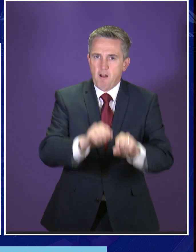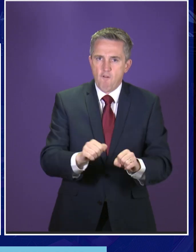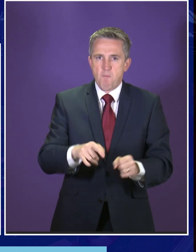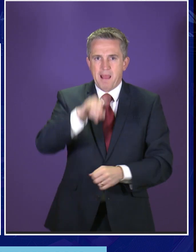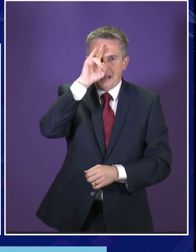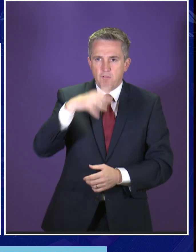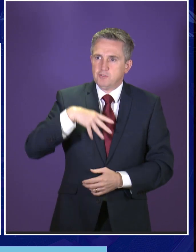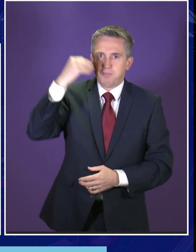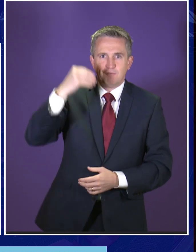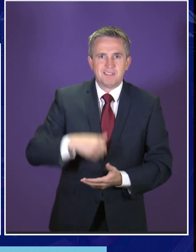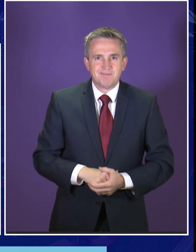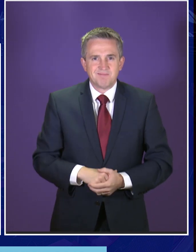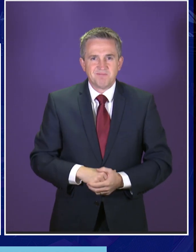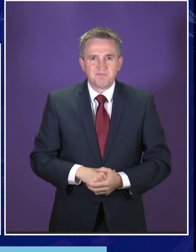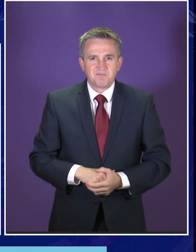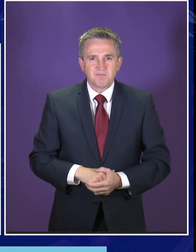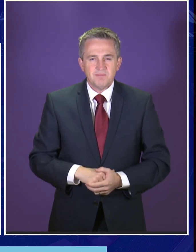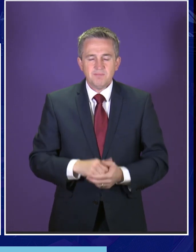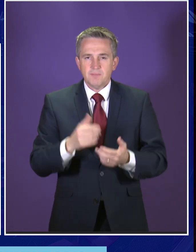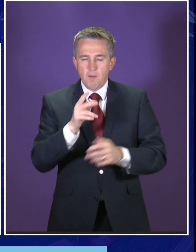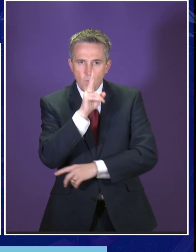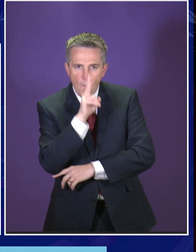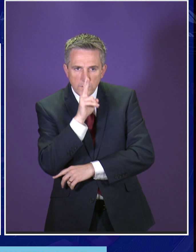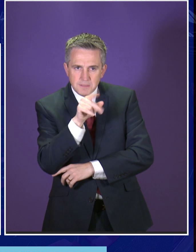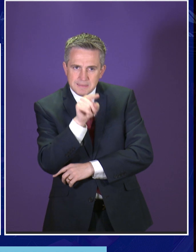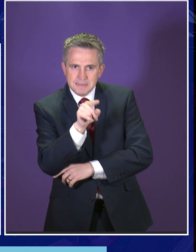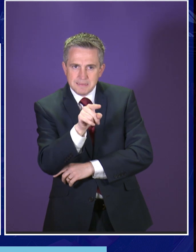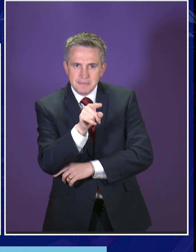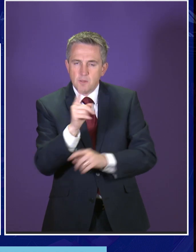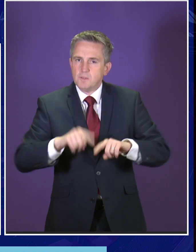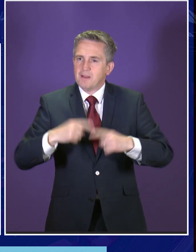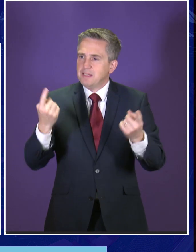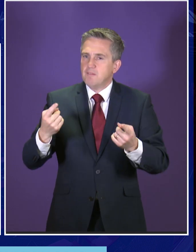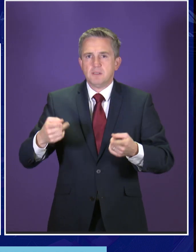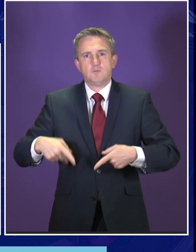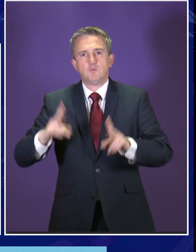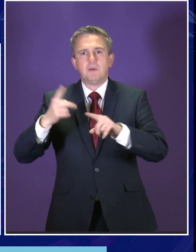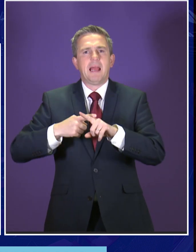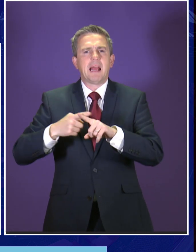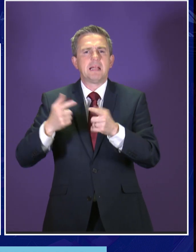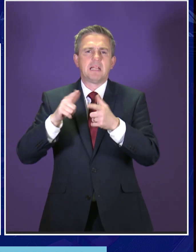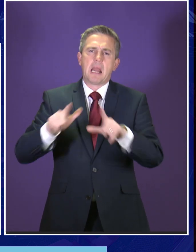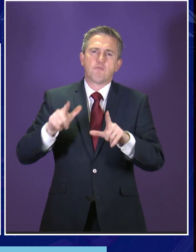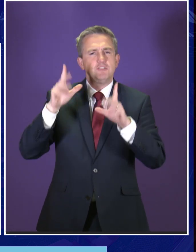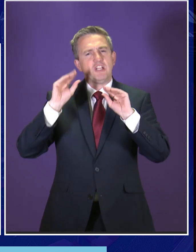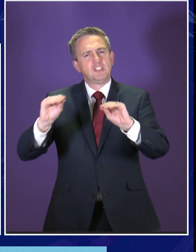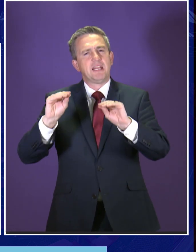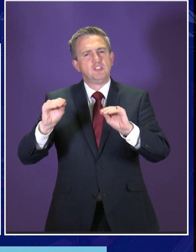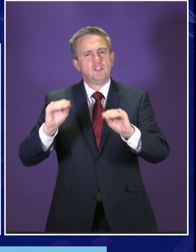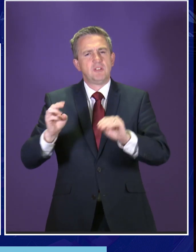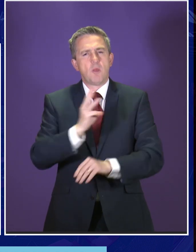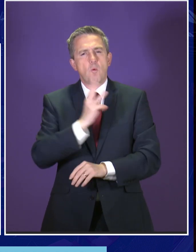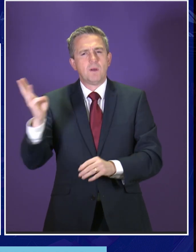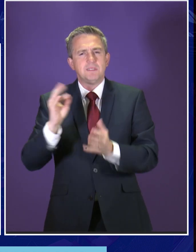spirits. In a sense, all this was subaltern to the mainstream experience of a good English language education in the